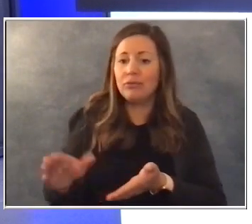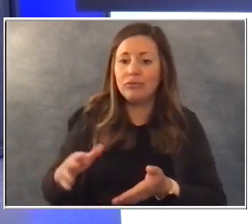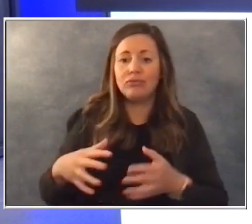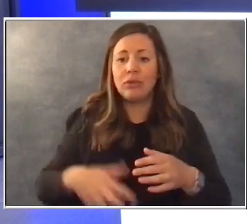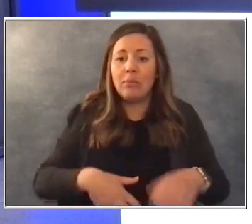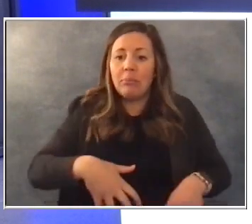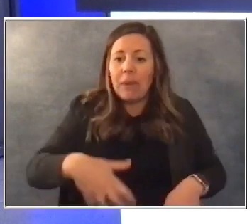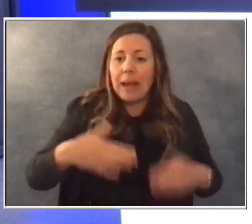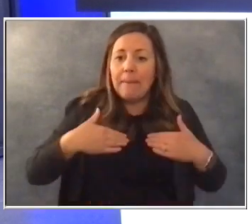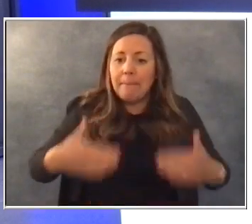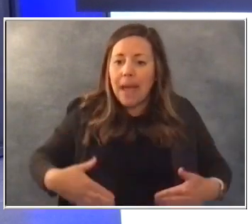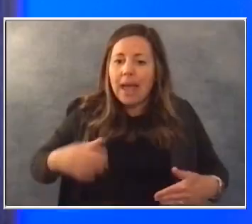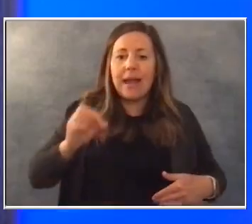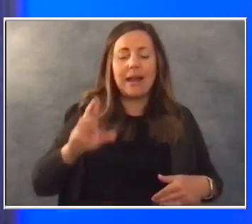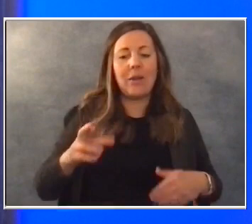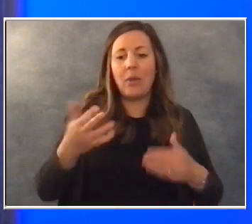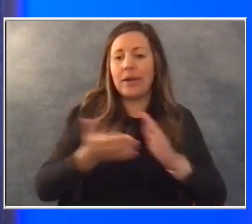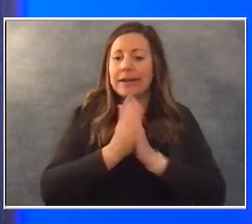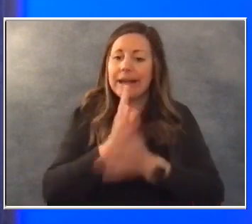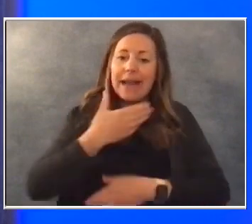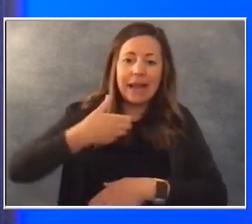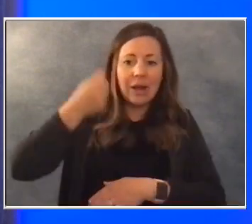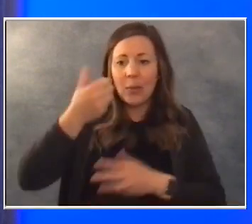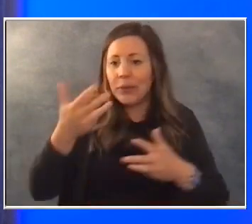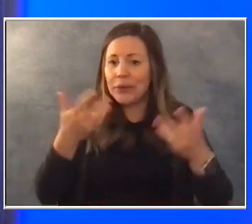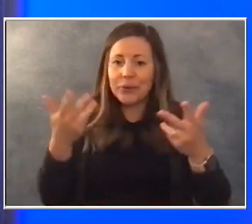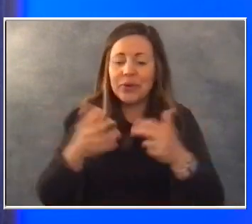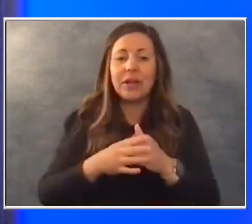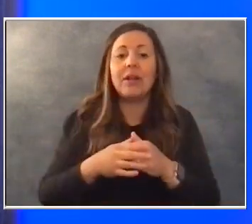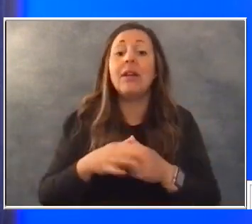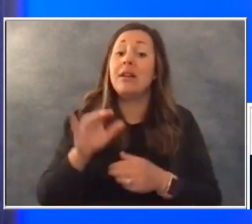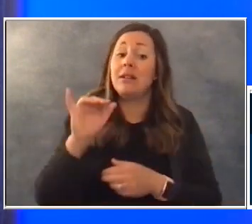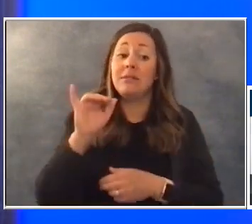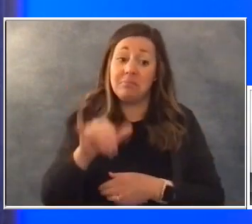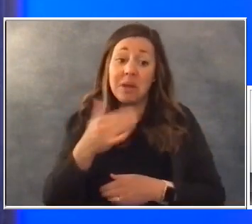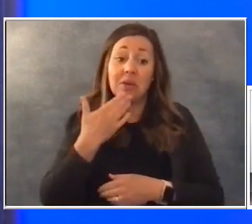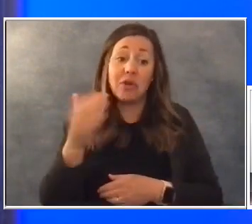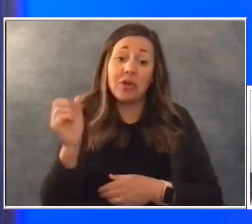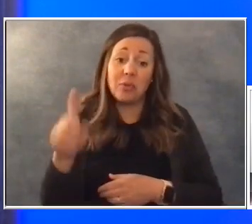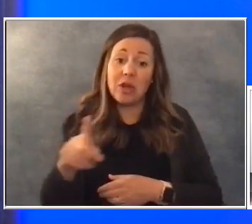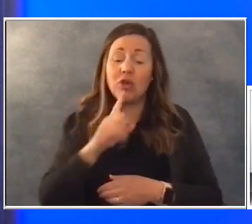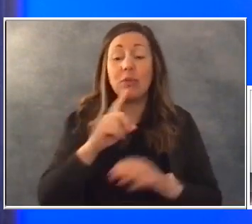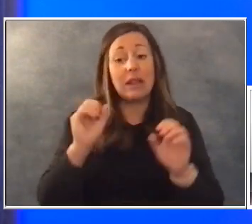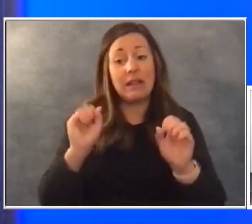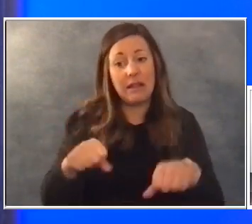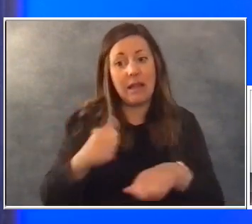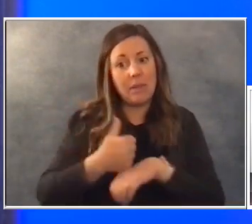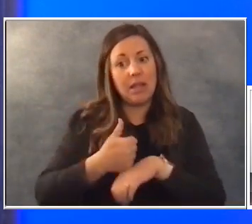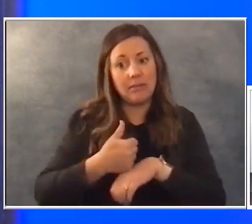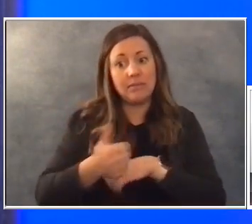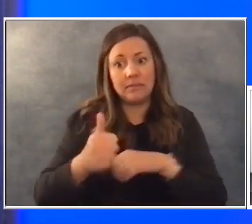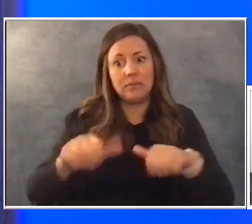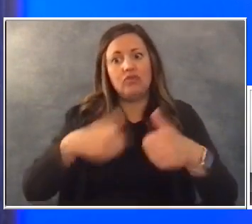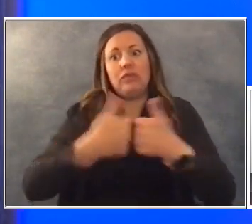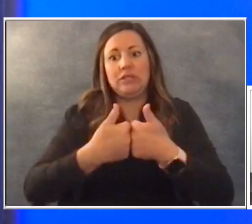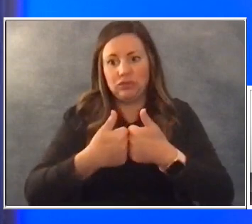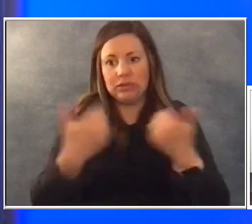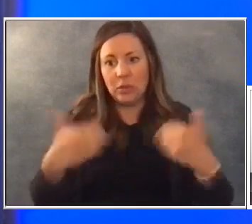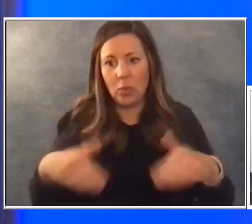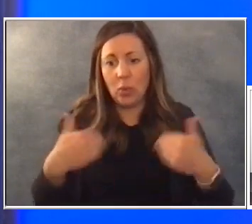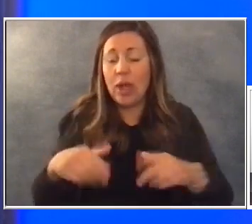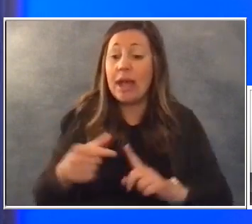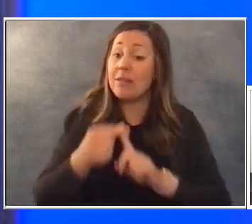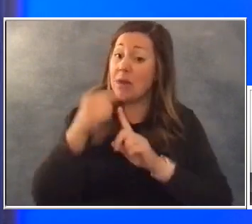getting older. Right, that's a good question. I know that can be, challenging, especially if, colorectal cancer is not on your